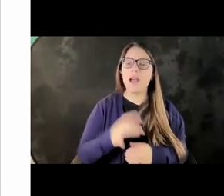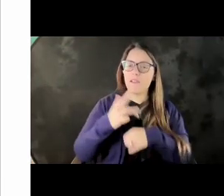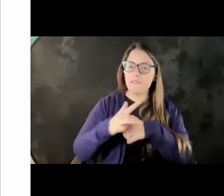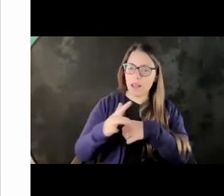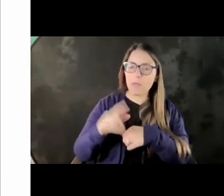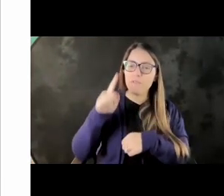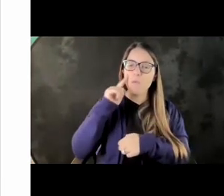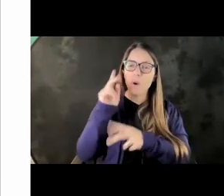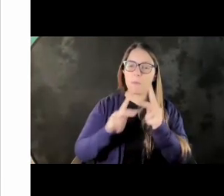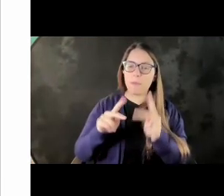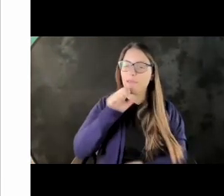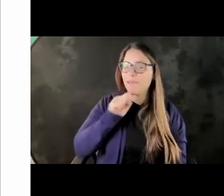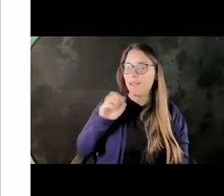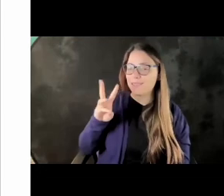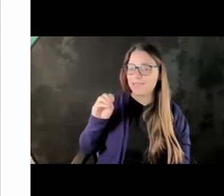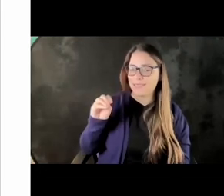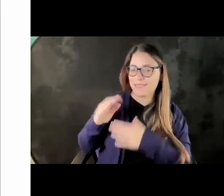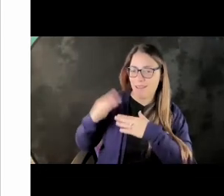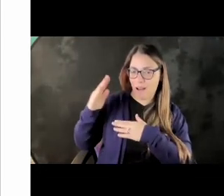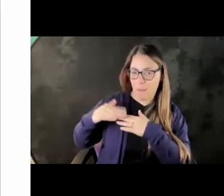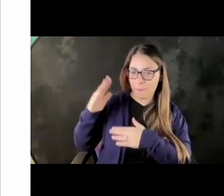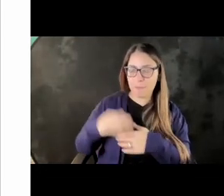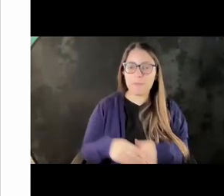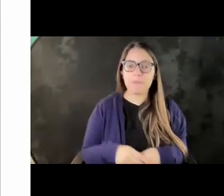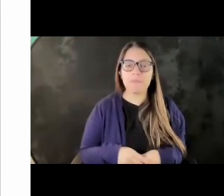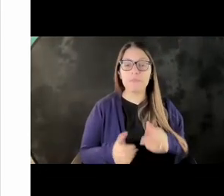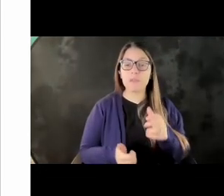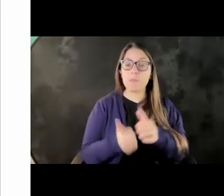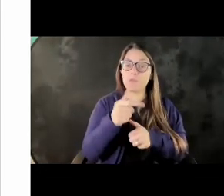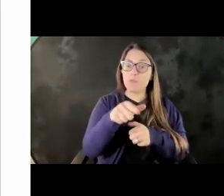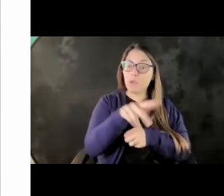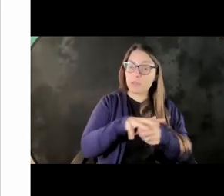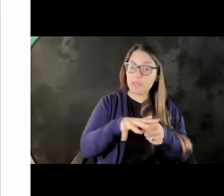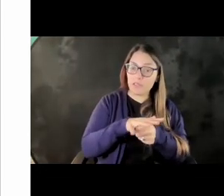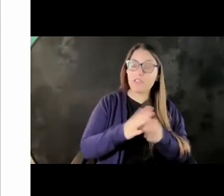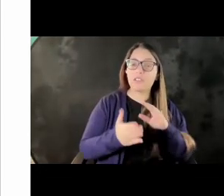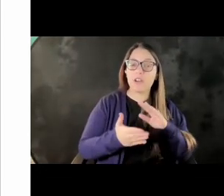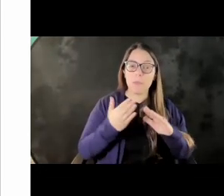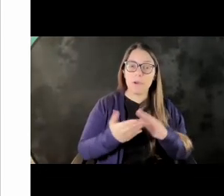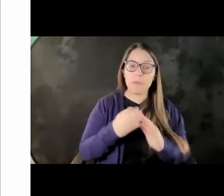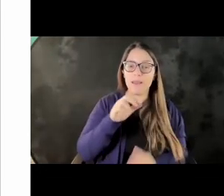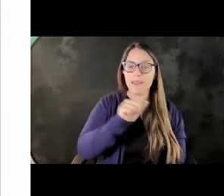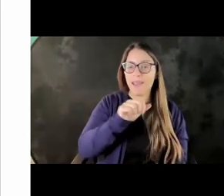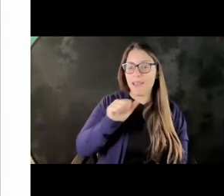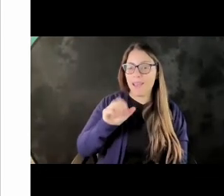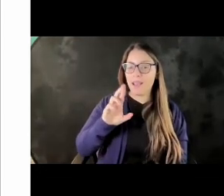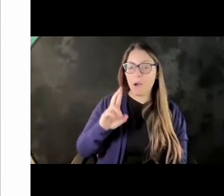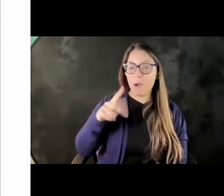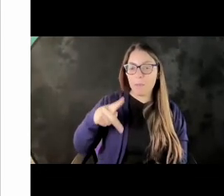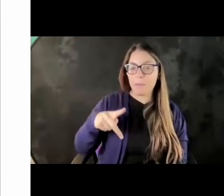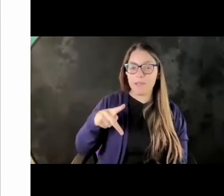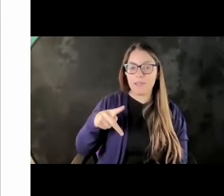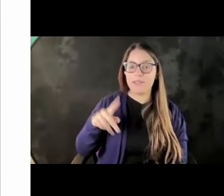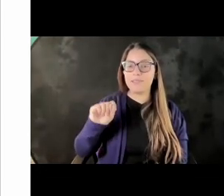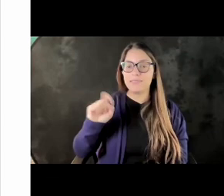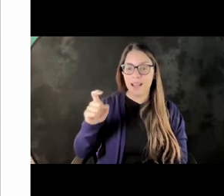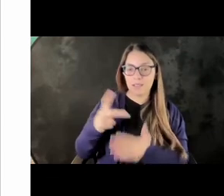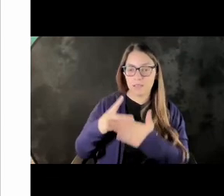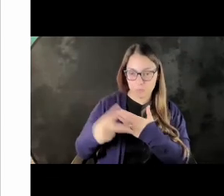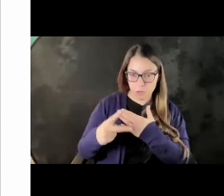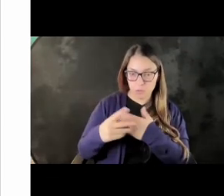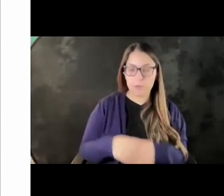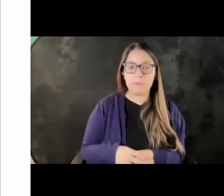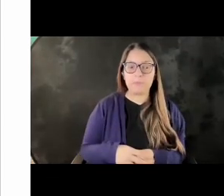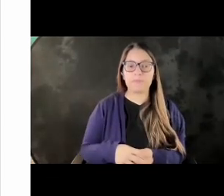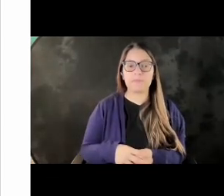older. Most of those sites are operated by the AARP Tax Aid Program. To locate